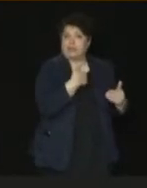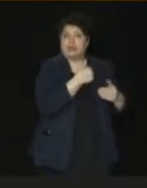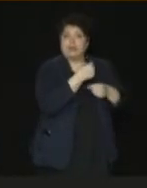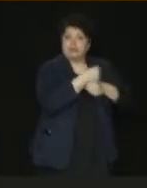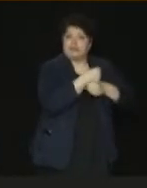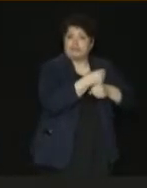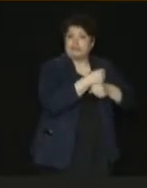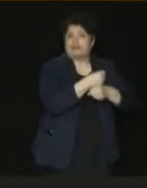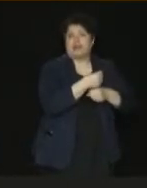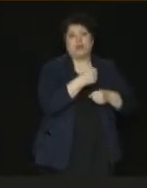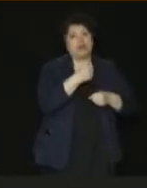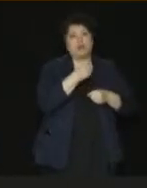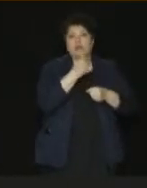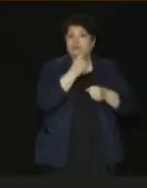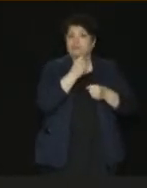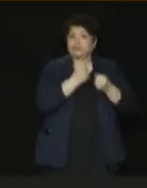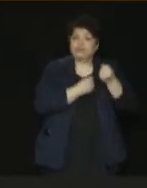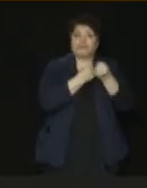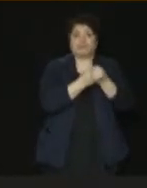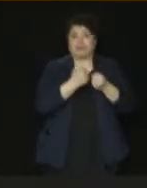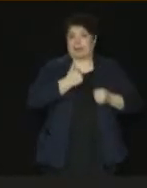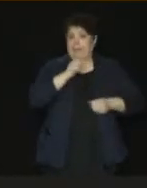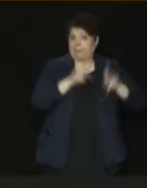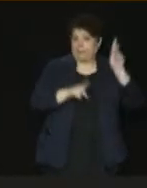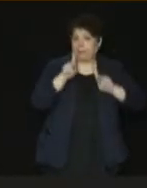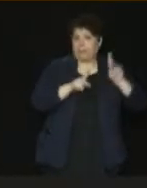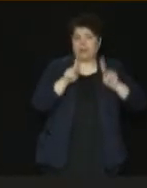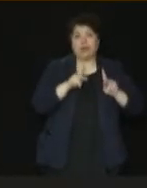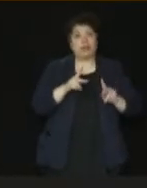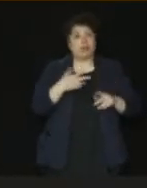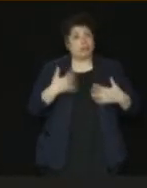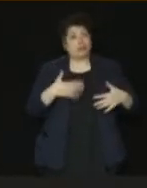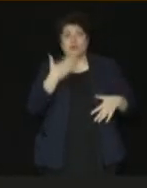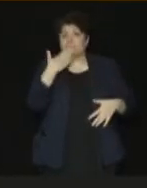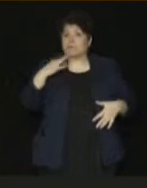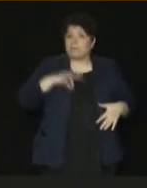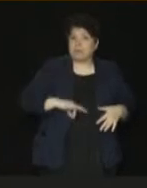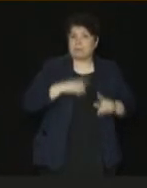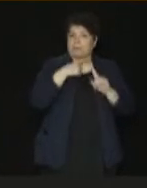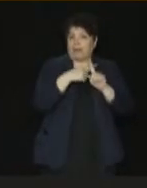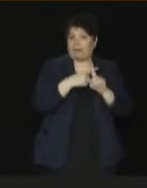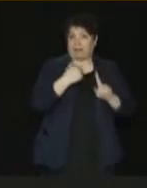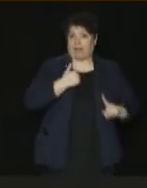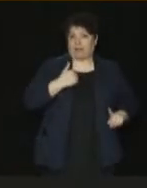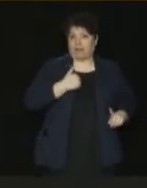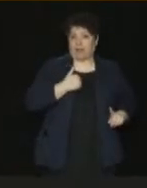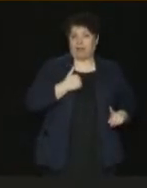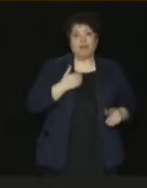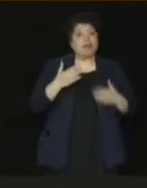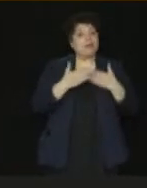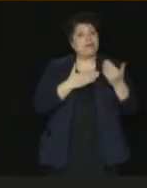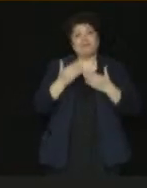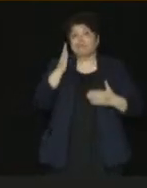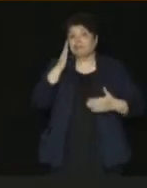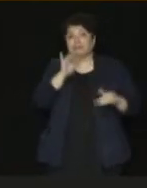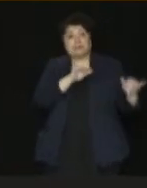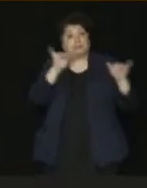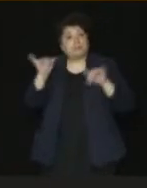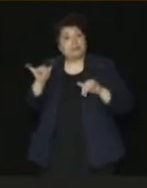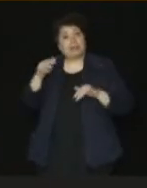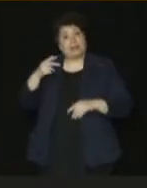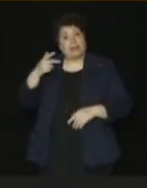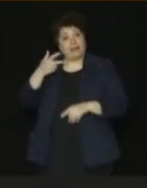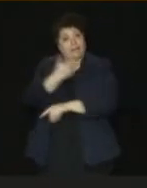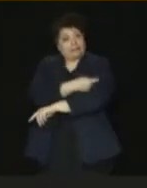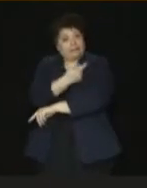contribute to help Canadians across the country, and that was a good thing for Canada. Similarly, even if we have contracts that we know